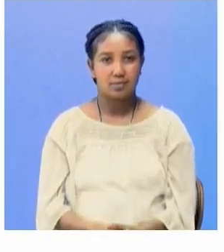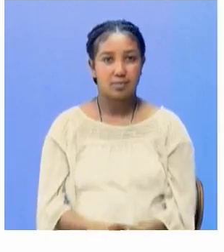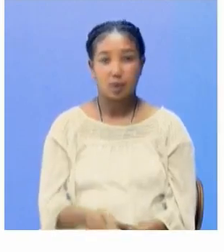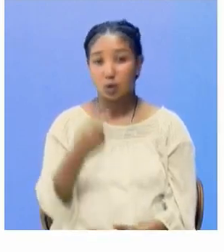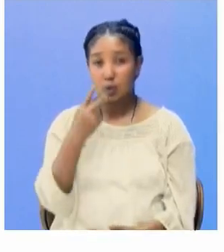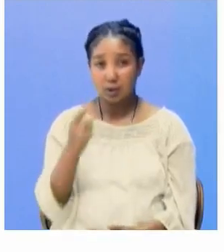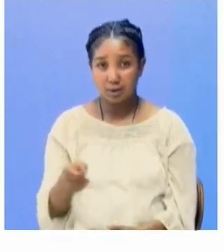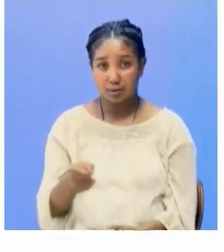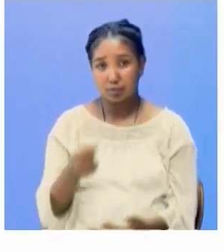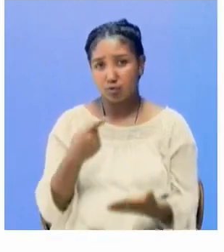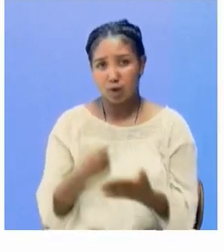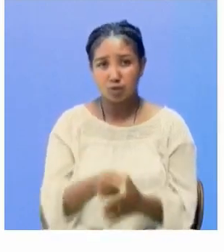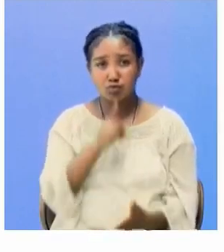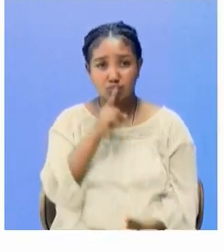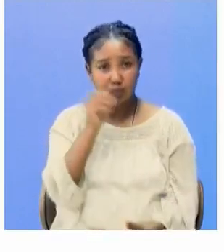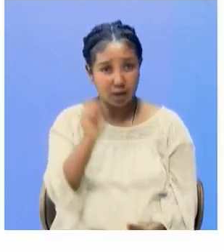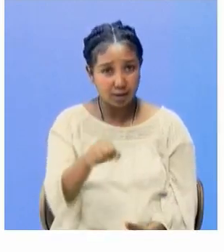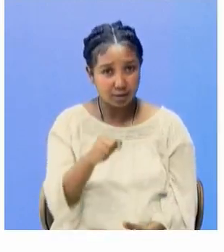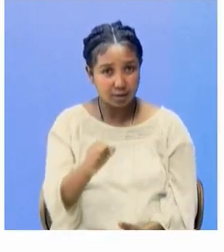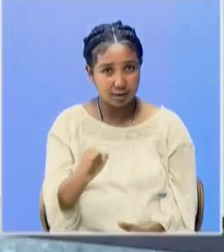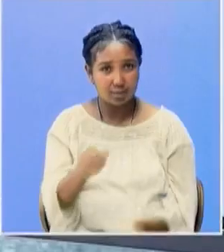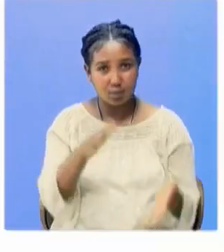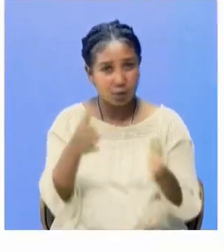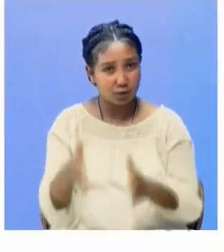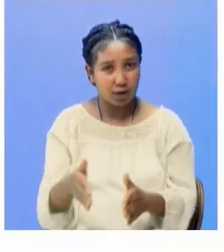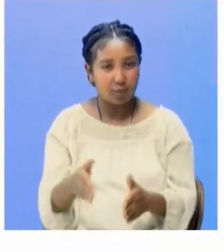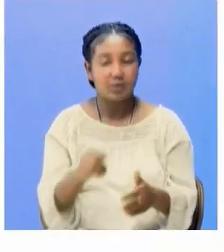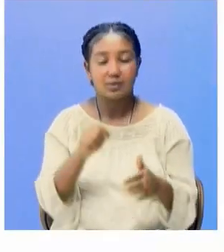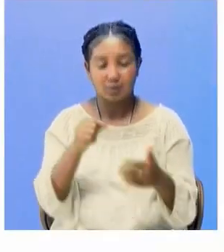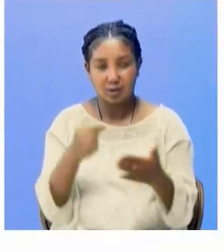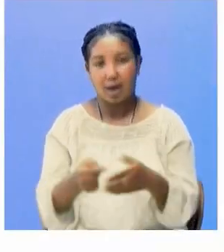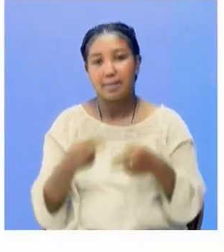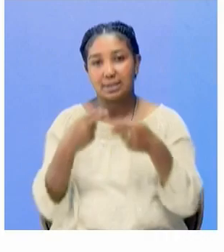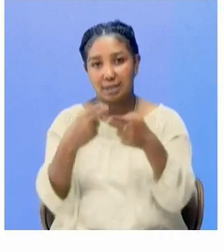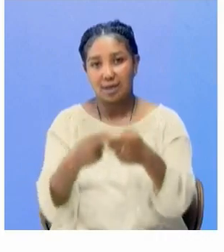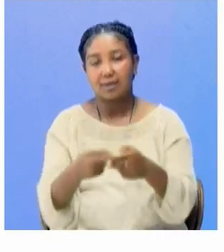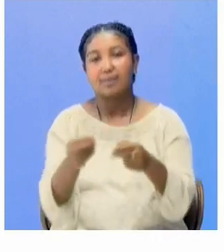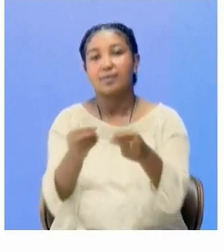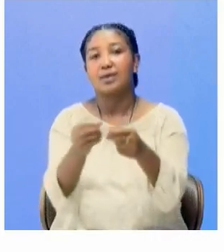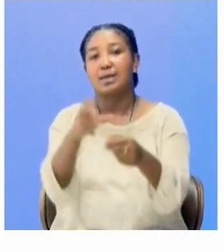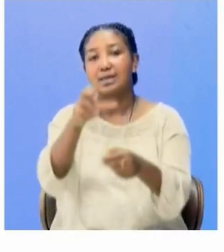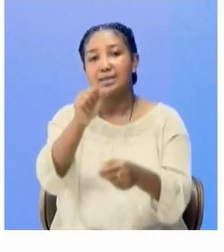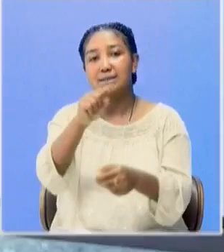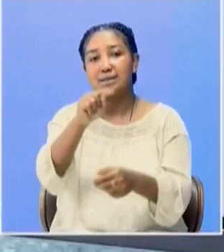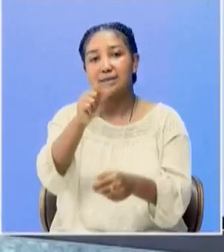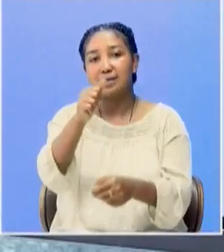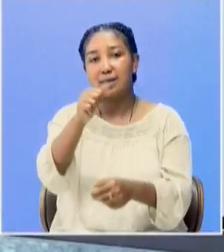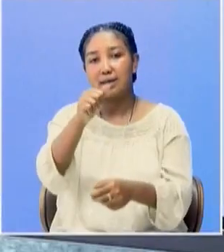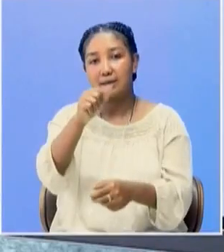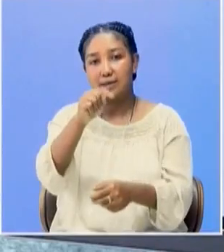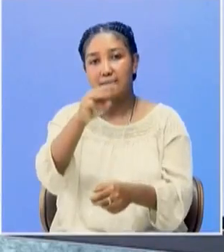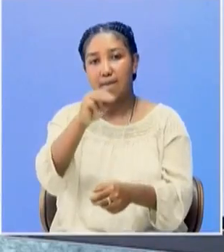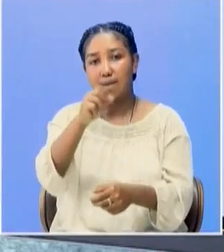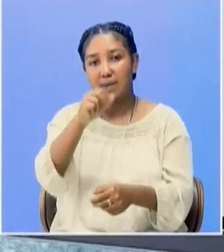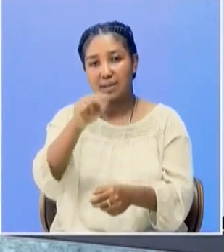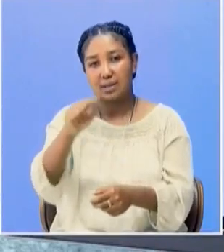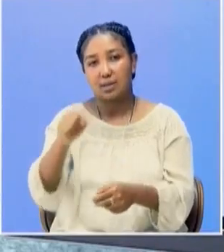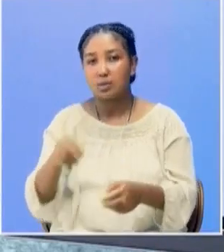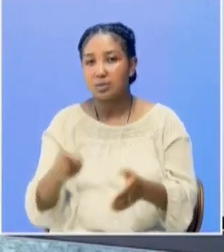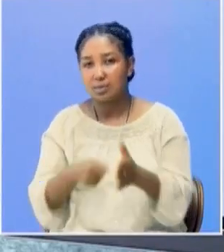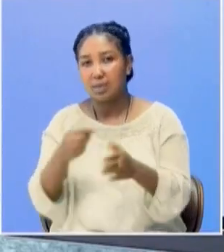Look, this one is also the reality. So this can be said a statement. Sometimes it can be